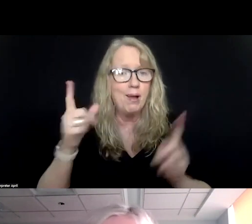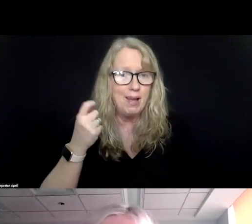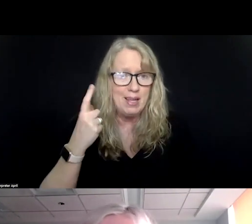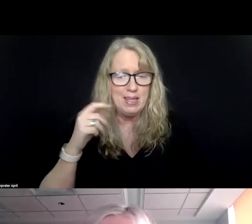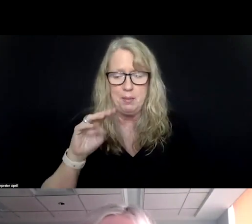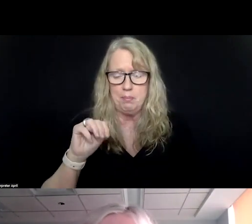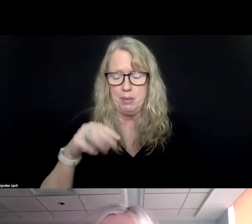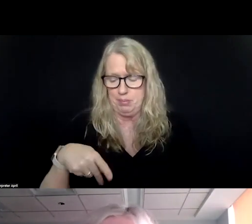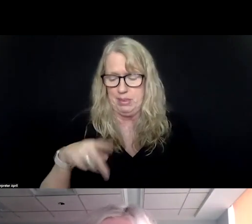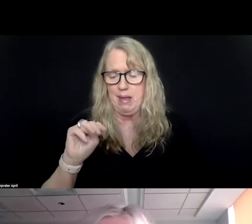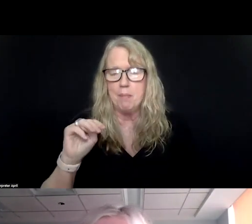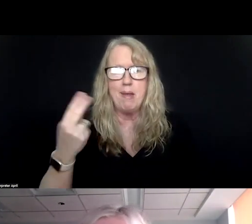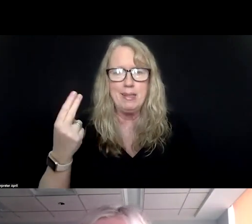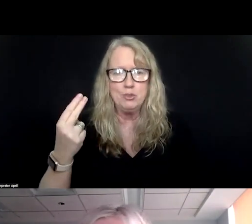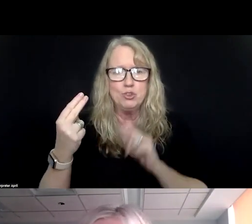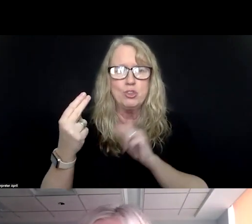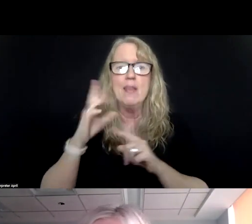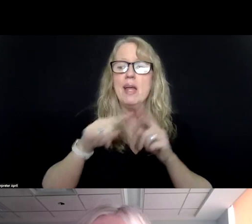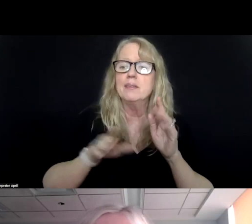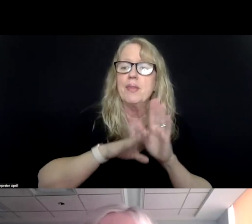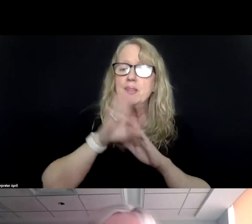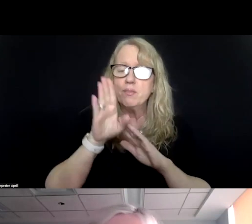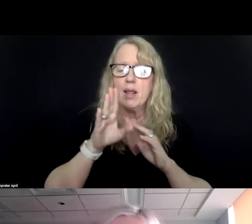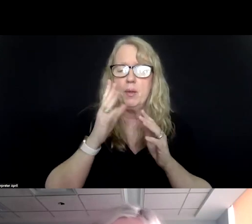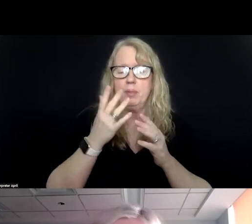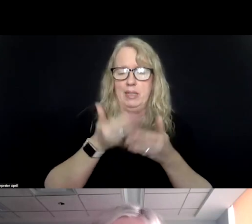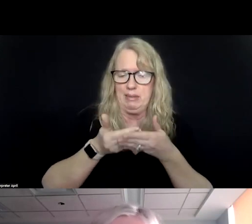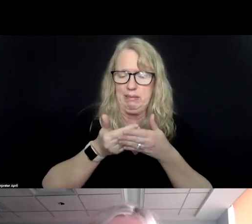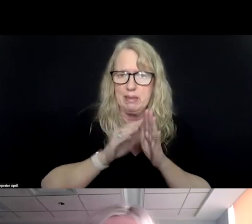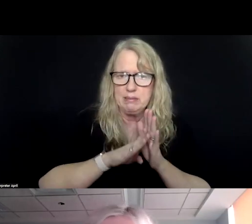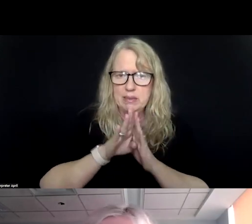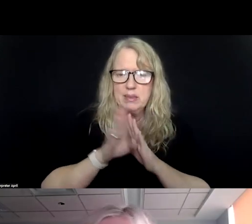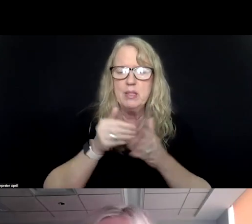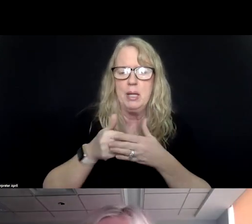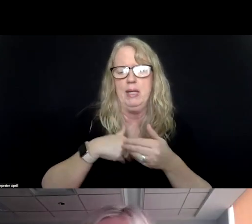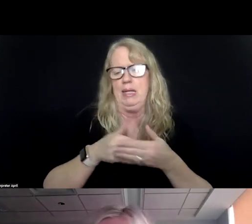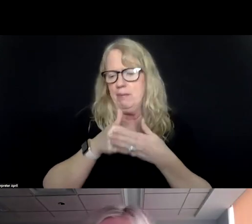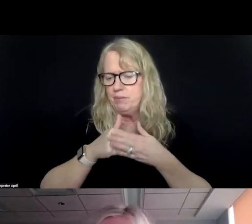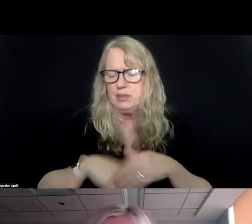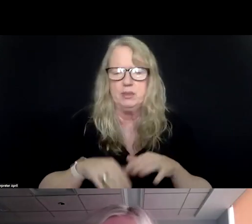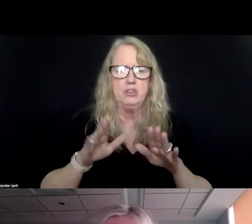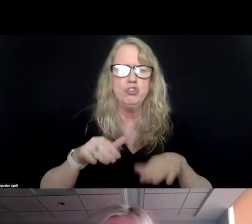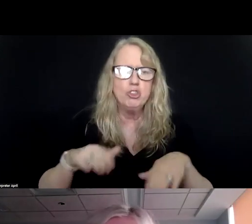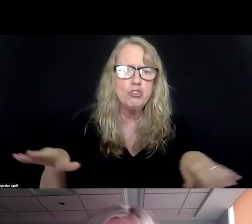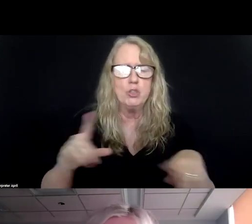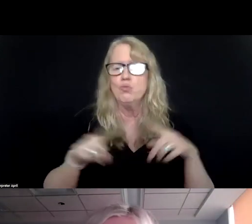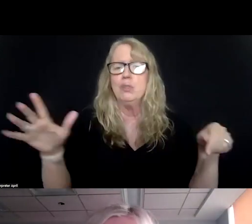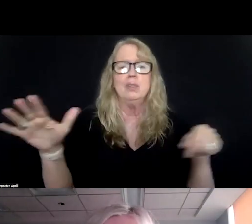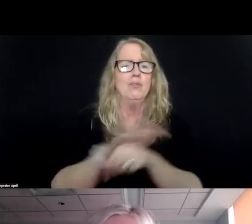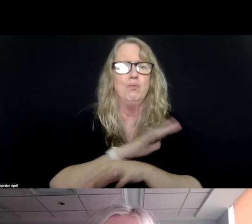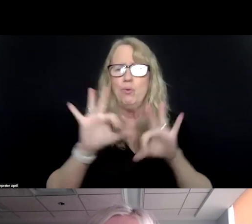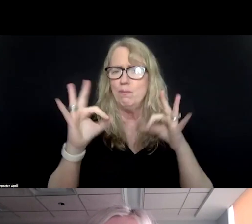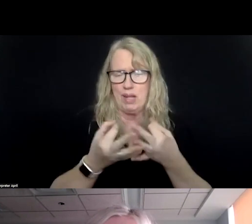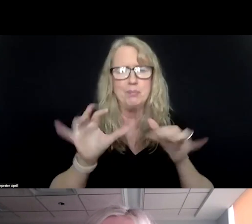PMH also impacts the developing fetus. It impacts infants, children, and really the entire family